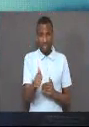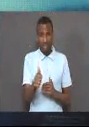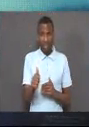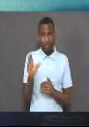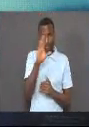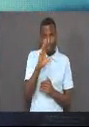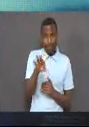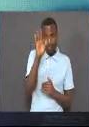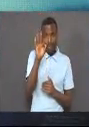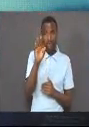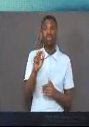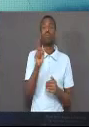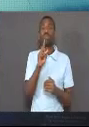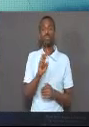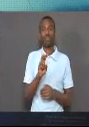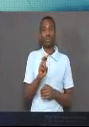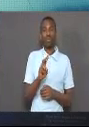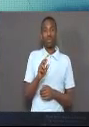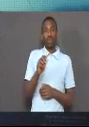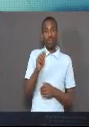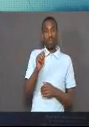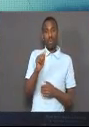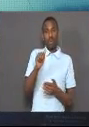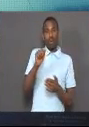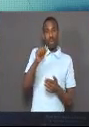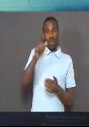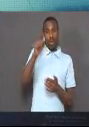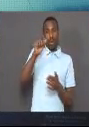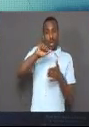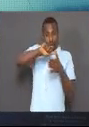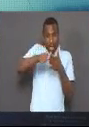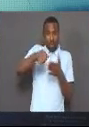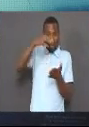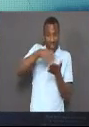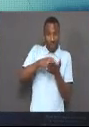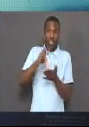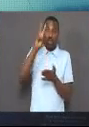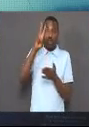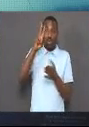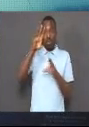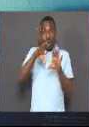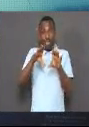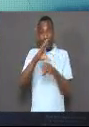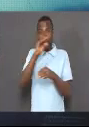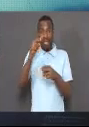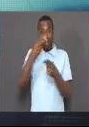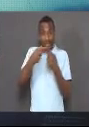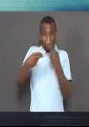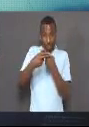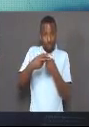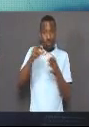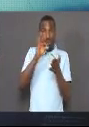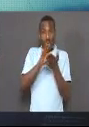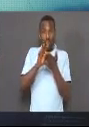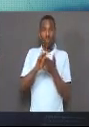Hello, students. The maximum acceleration is found by squaring the angular frequency